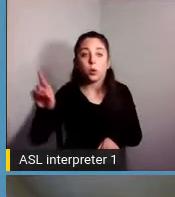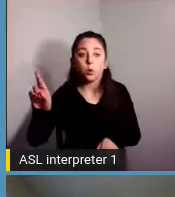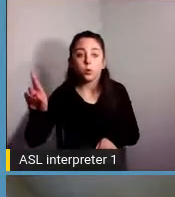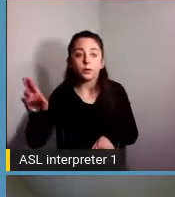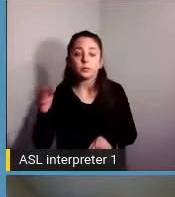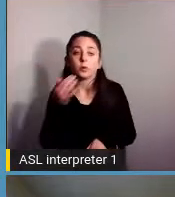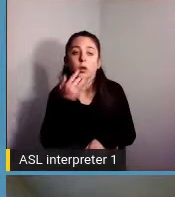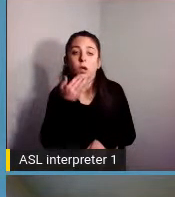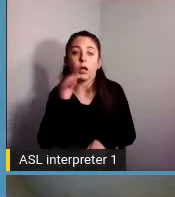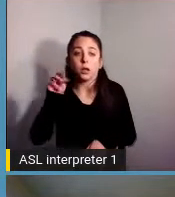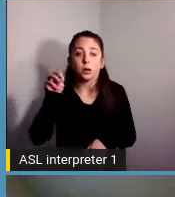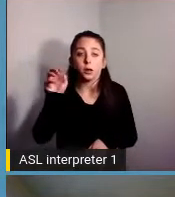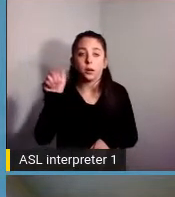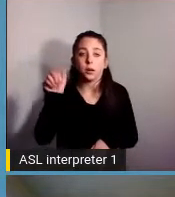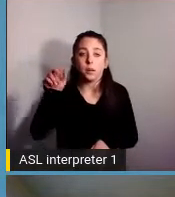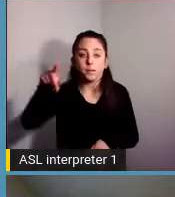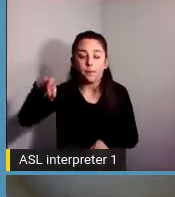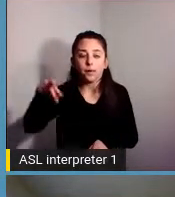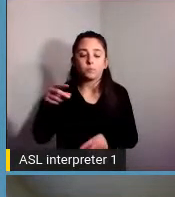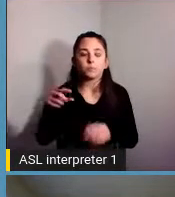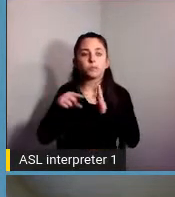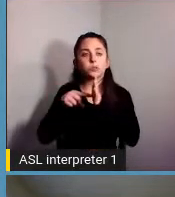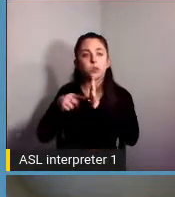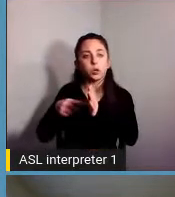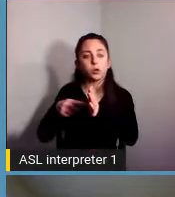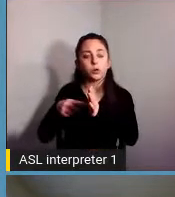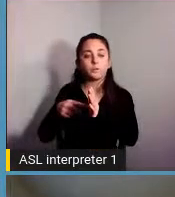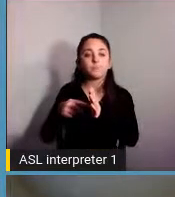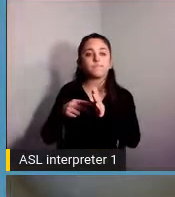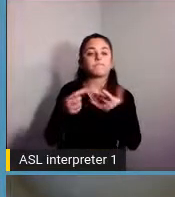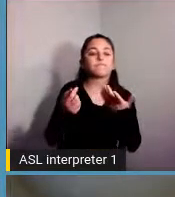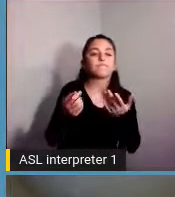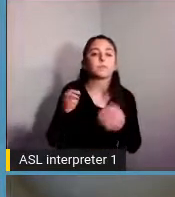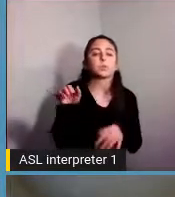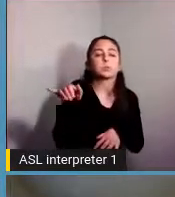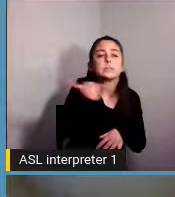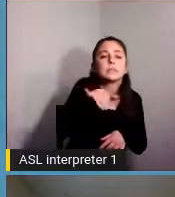where it shows where they're the same and where they are different.